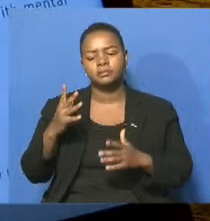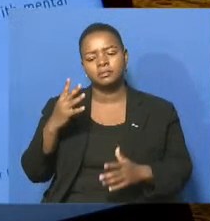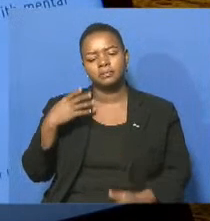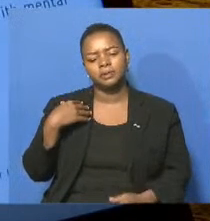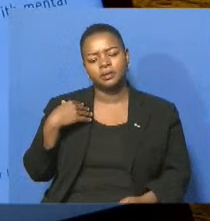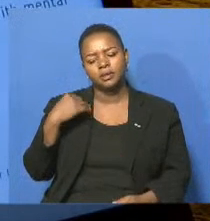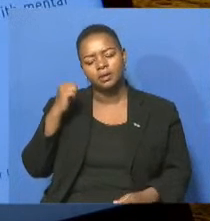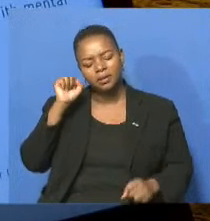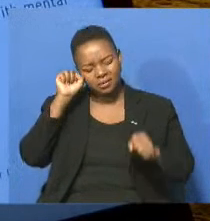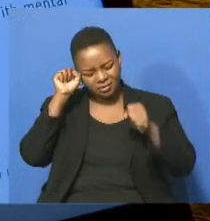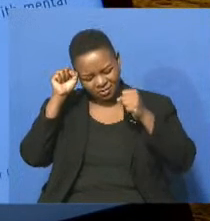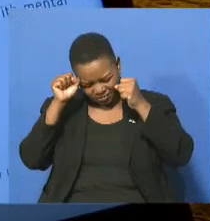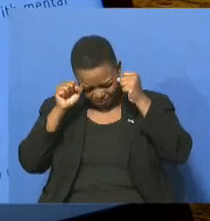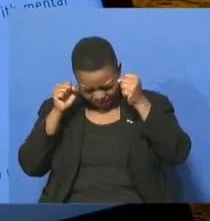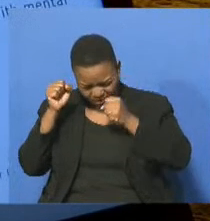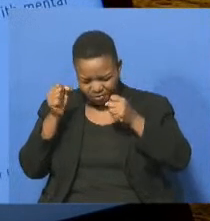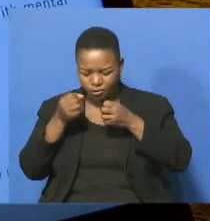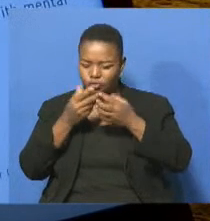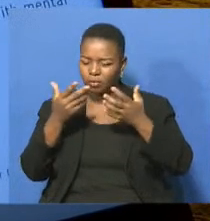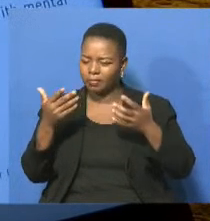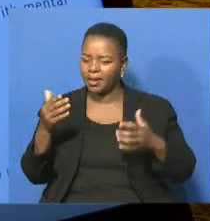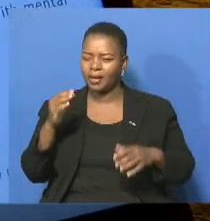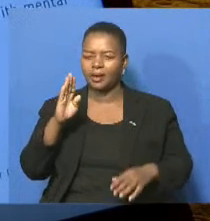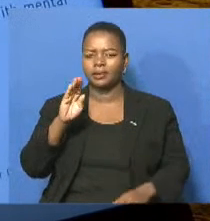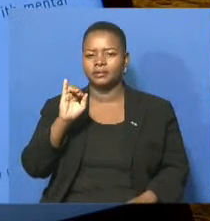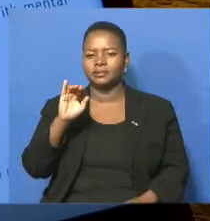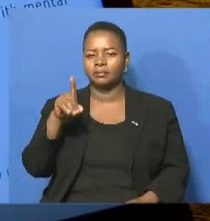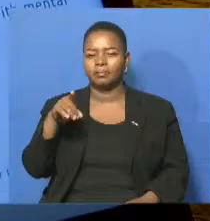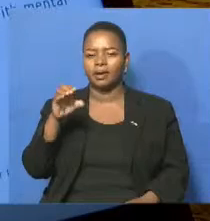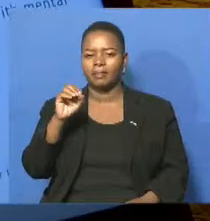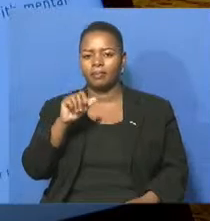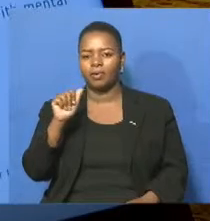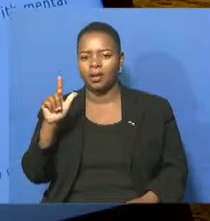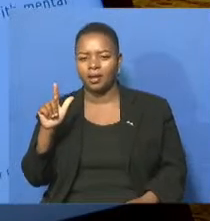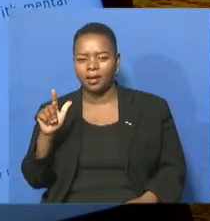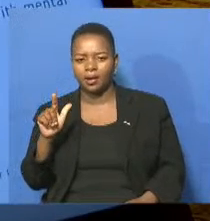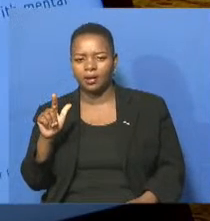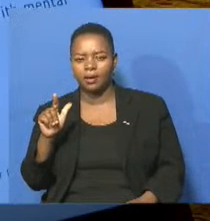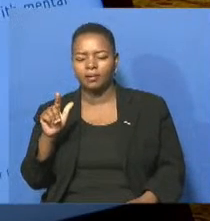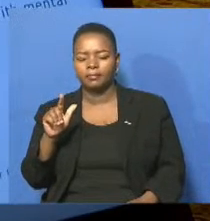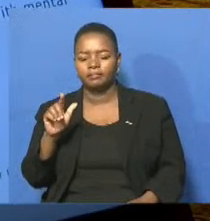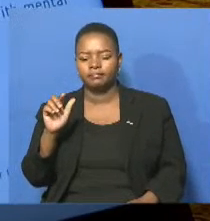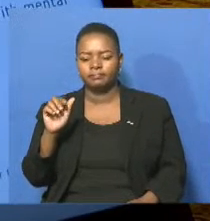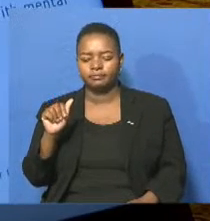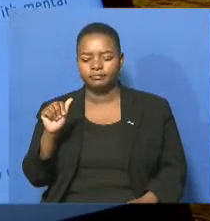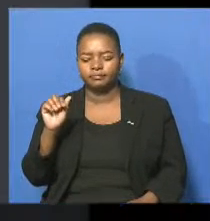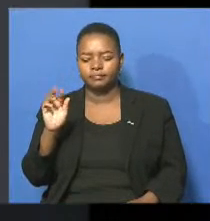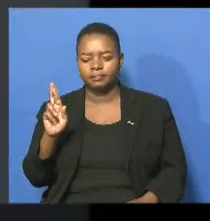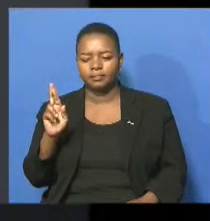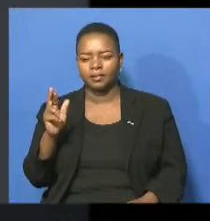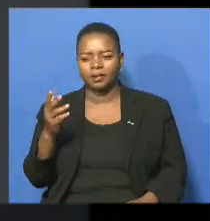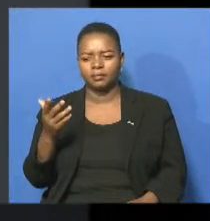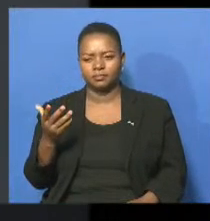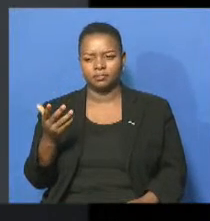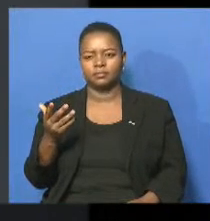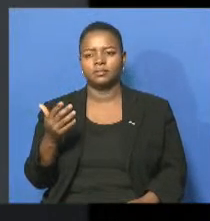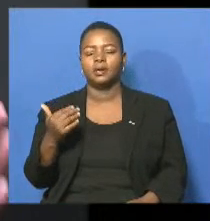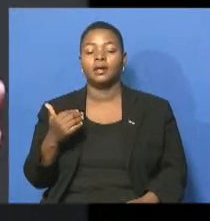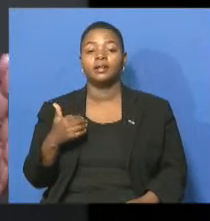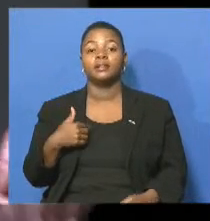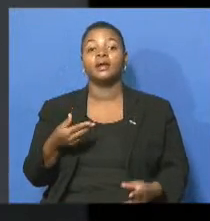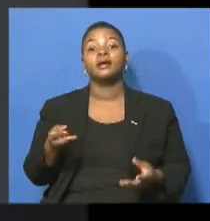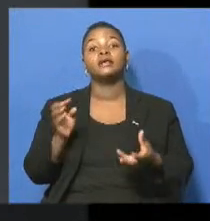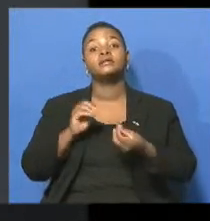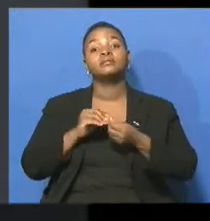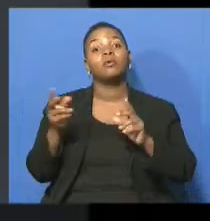depression, bipolar disorder. There is an increased risk of violence compared to those